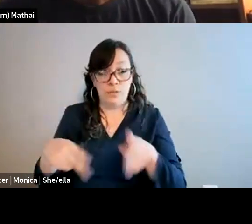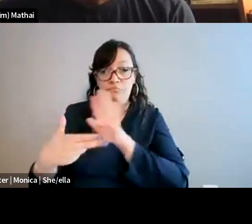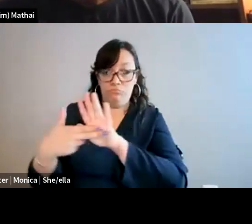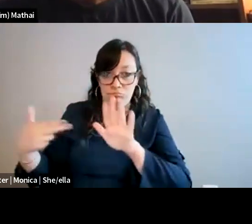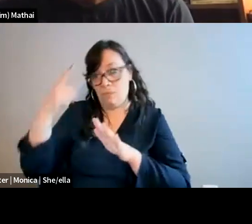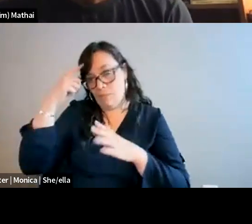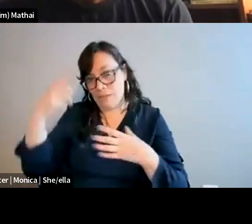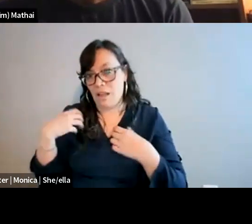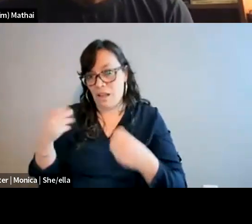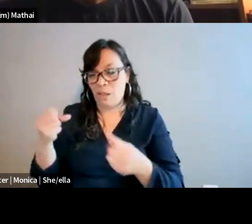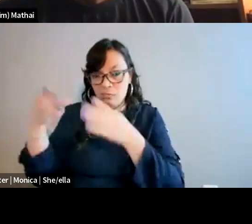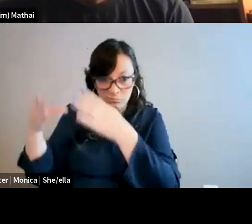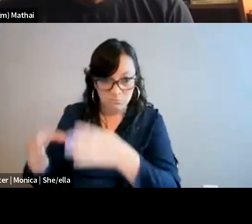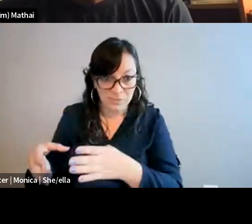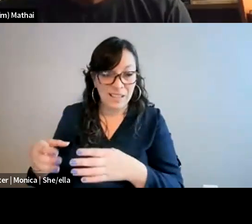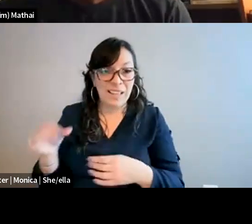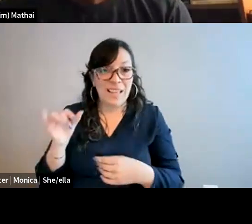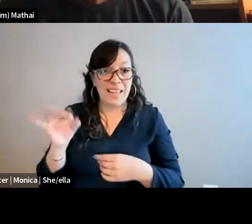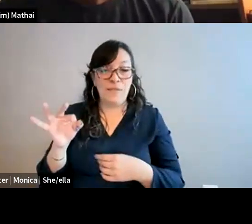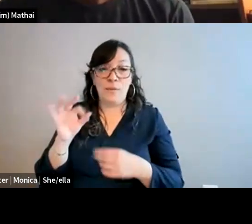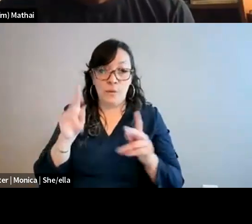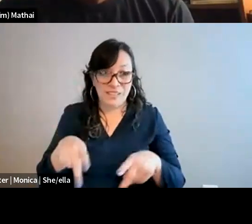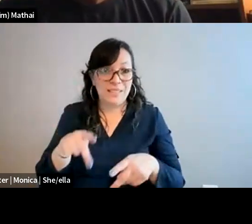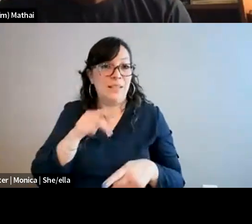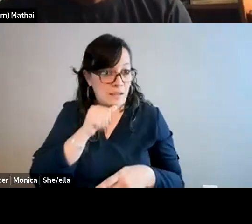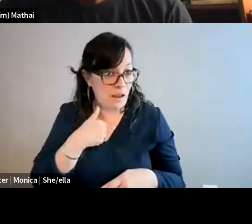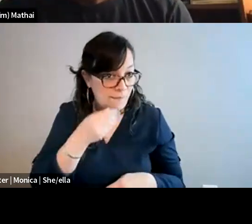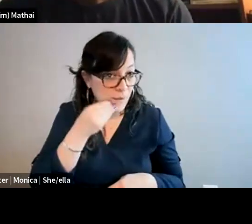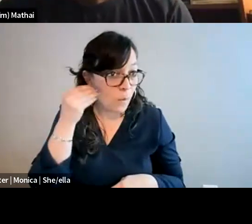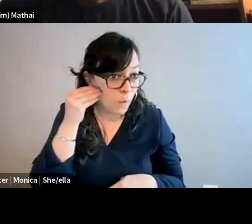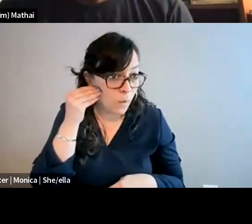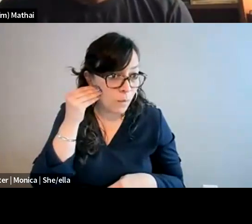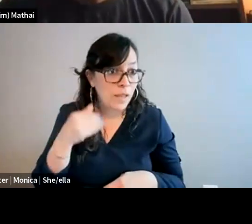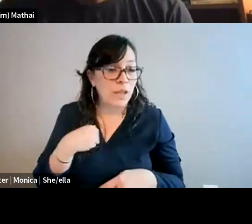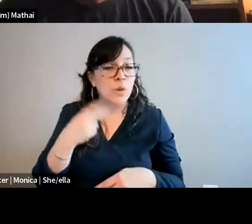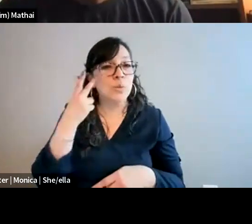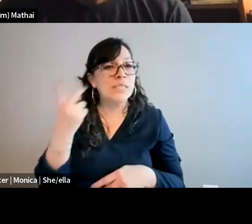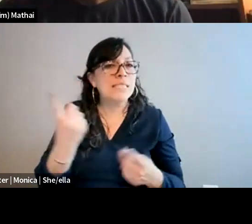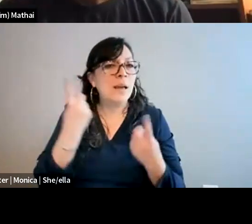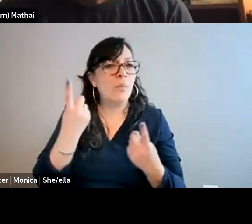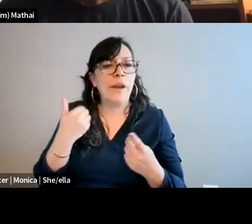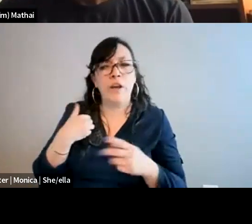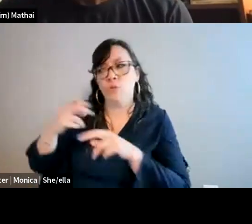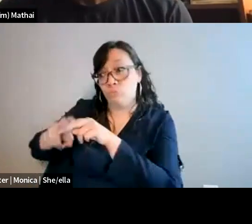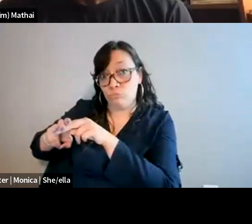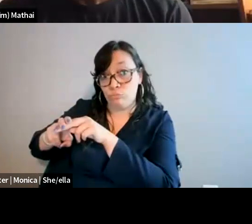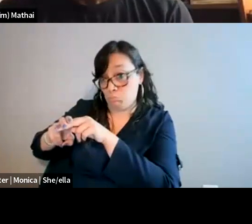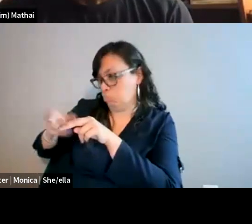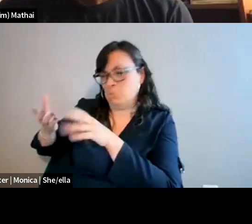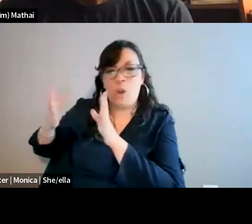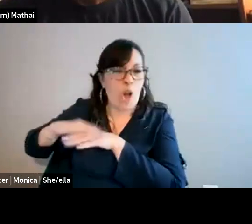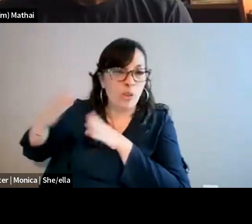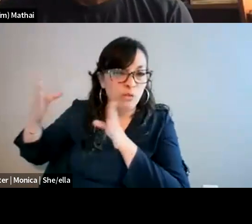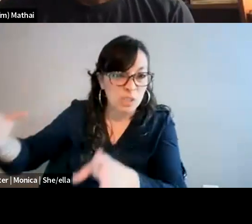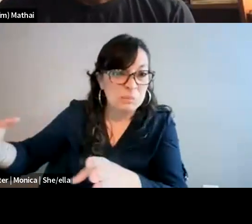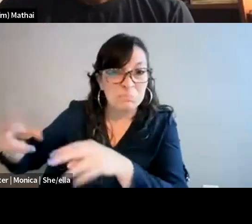health individual, if the person is unhoused and you see them loitering somewhere. And so what they will do is